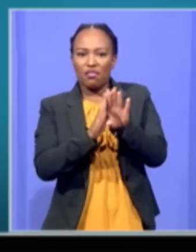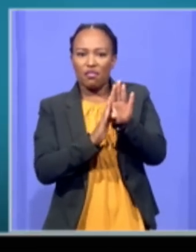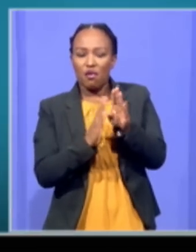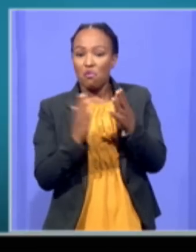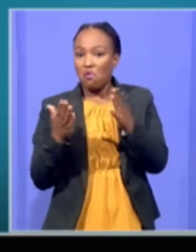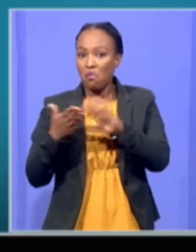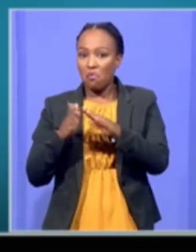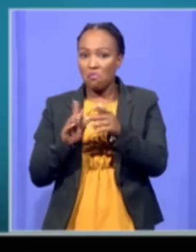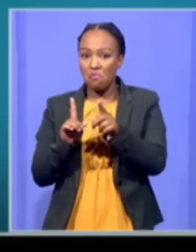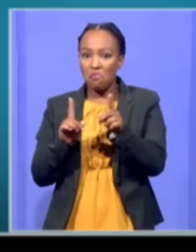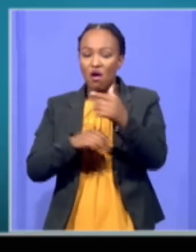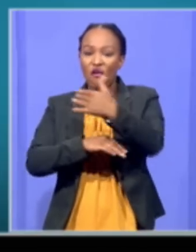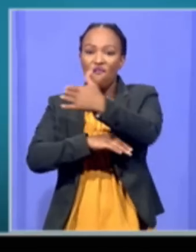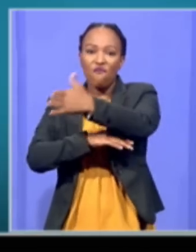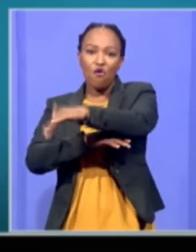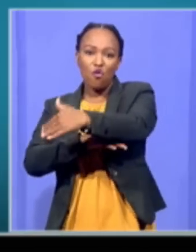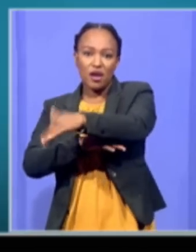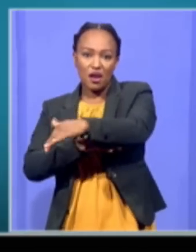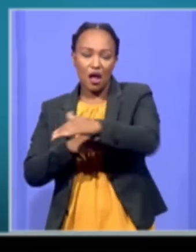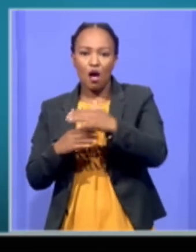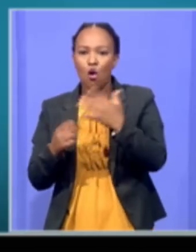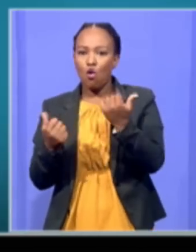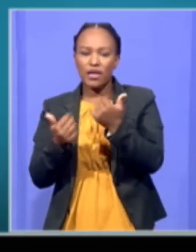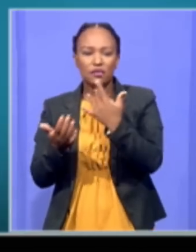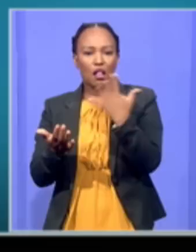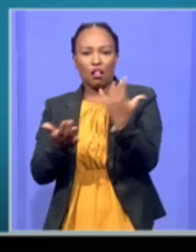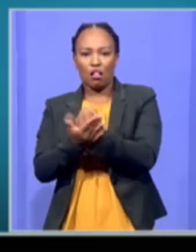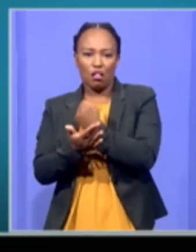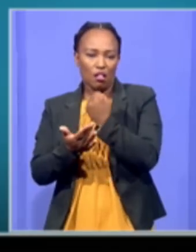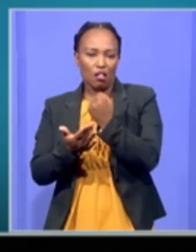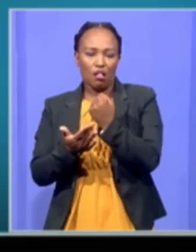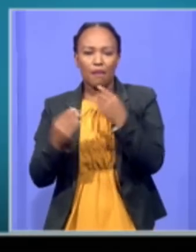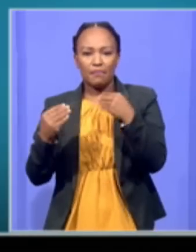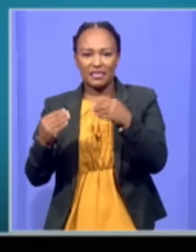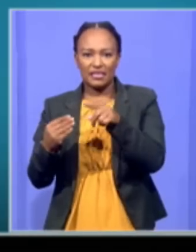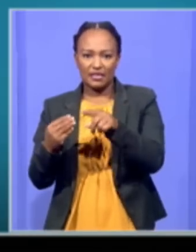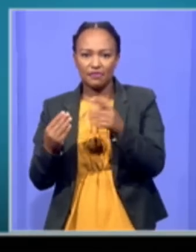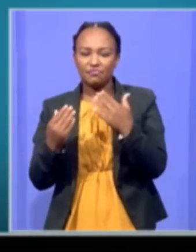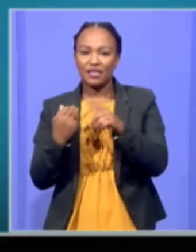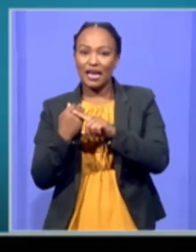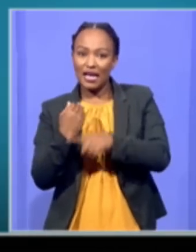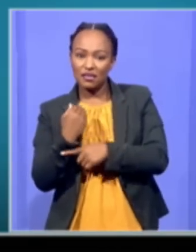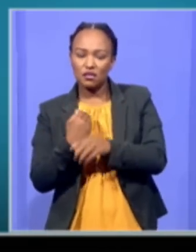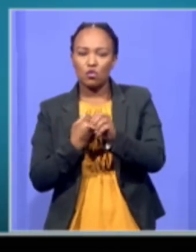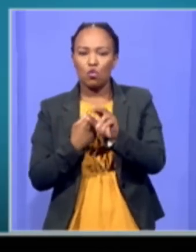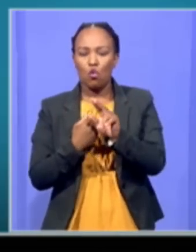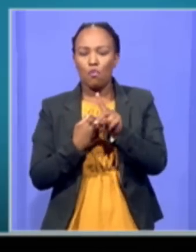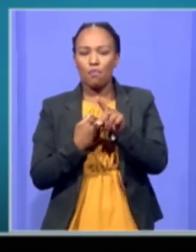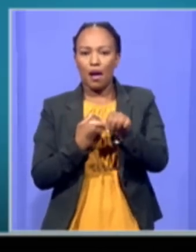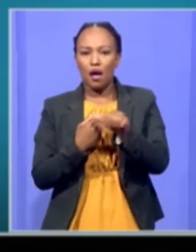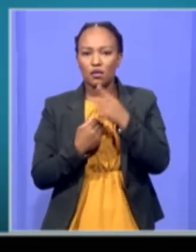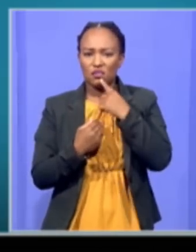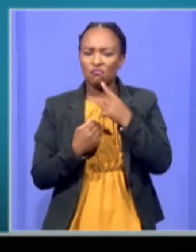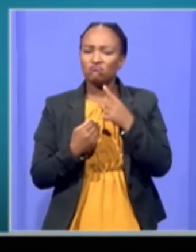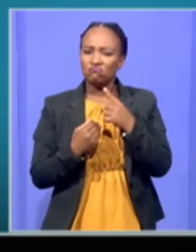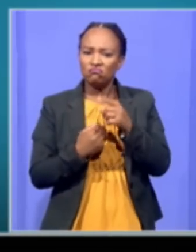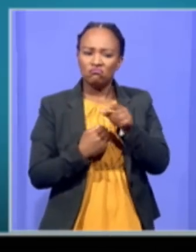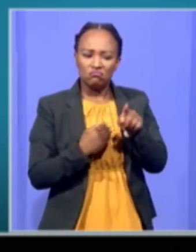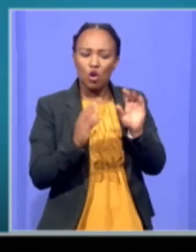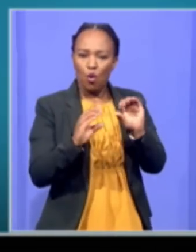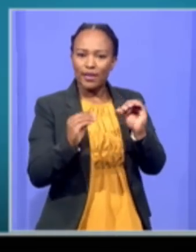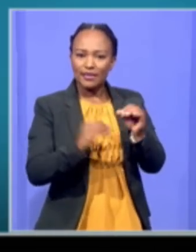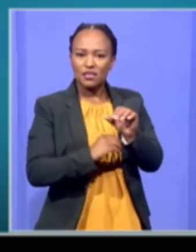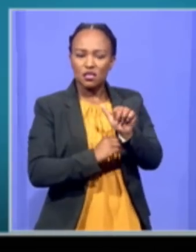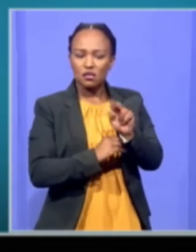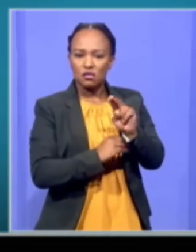naga tša ka ntle šetše ba re tšeetše yona. Wa mafelelo ke Oupa Motlhatledi yena o re ke dumelelana le mokgatlo wa ANC